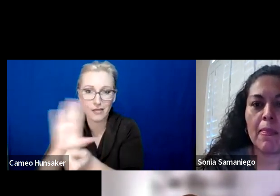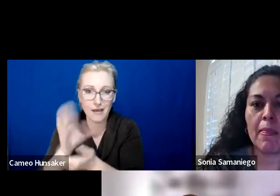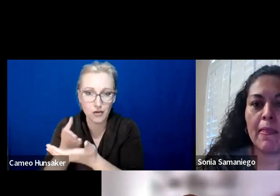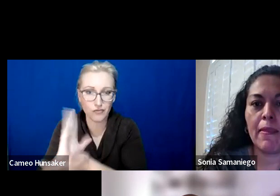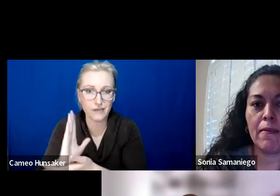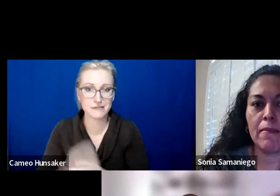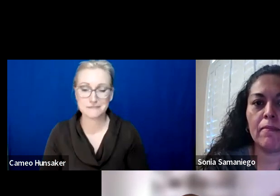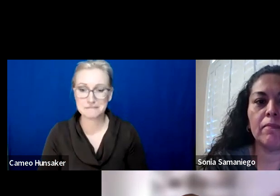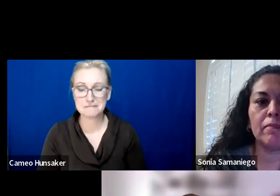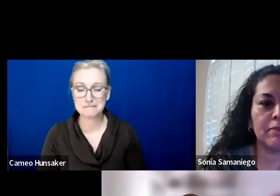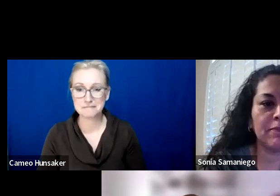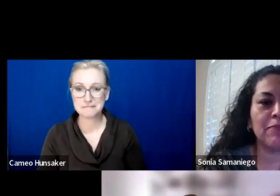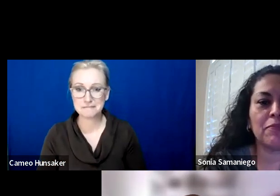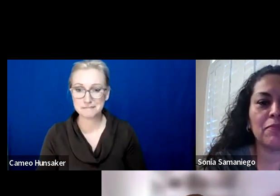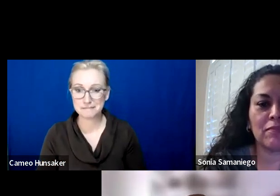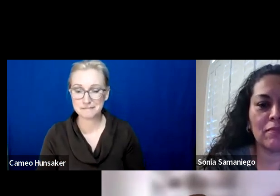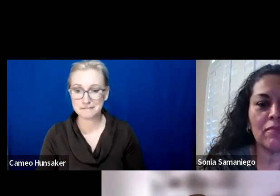be met.